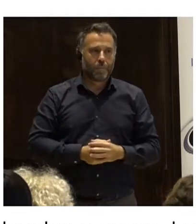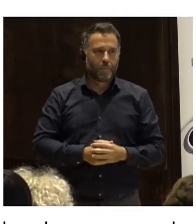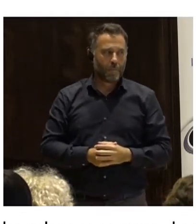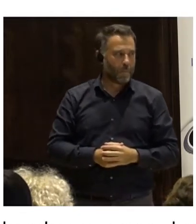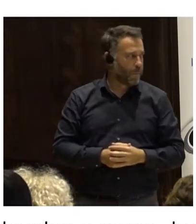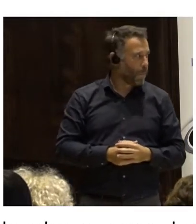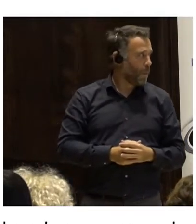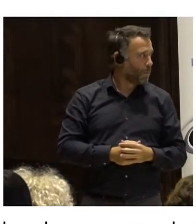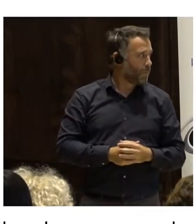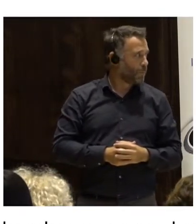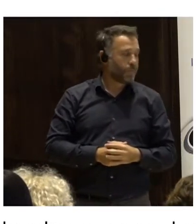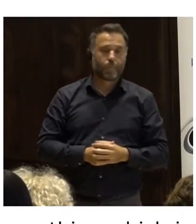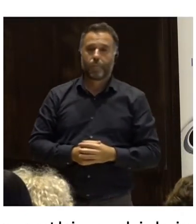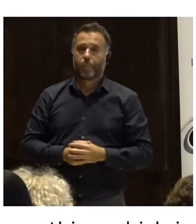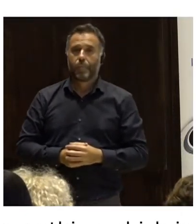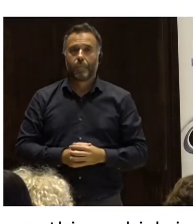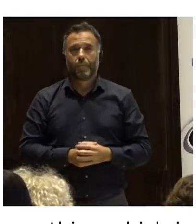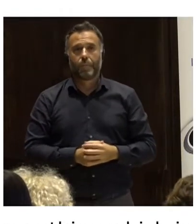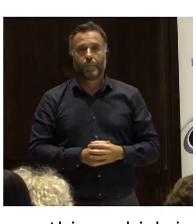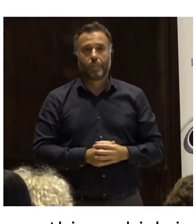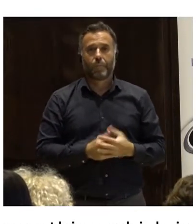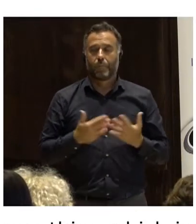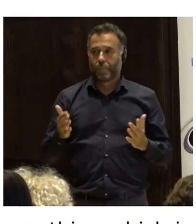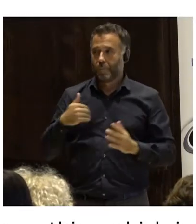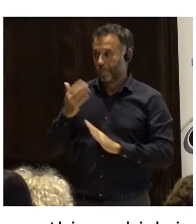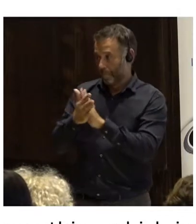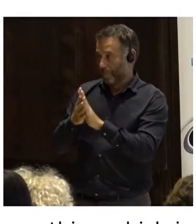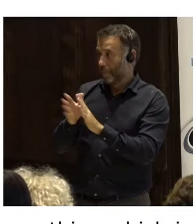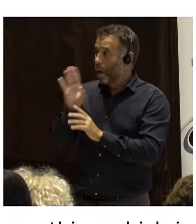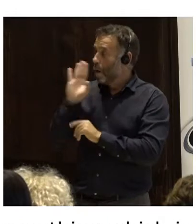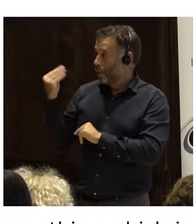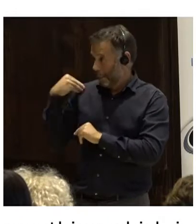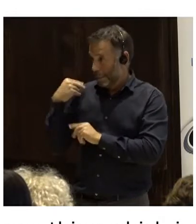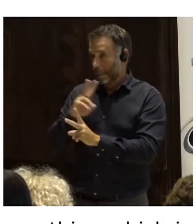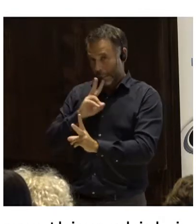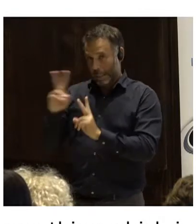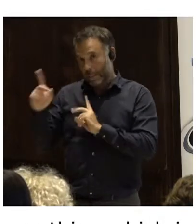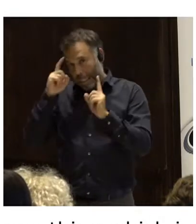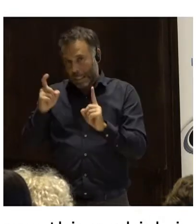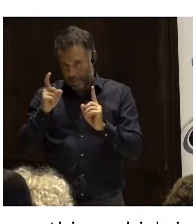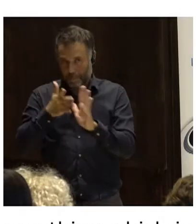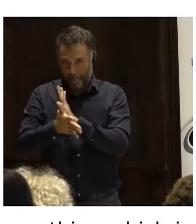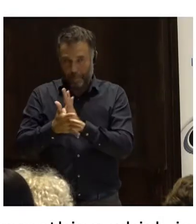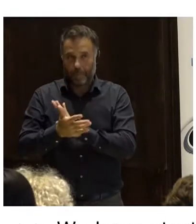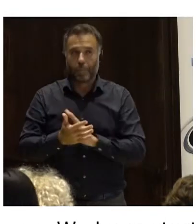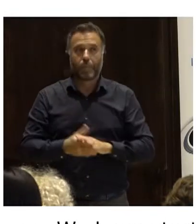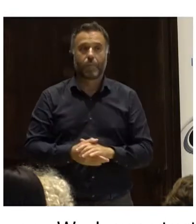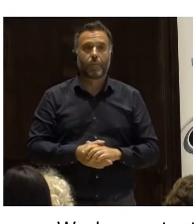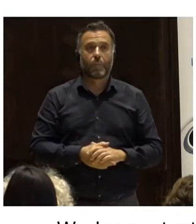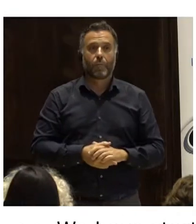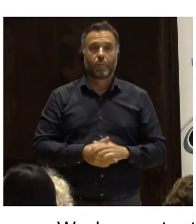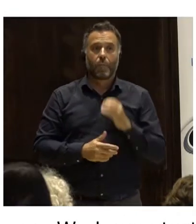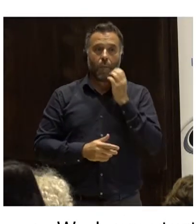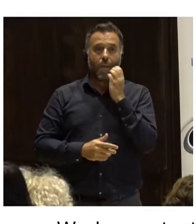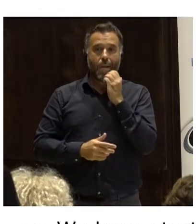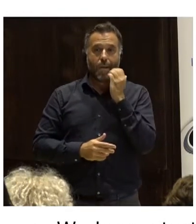sorts of questions, and only insofar as having real Lego robot and then a Lego